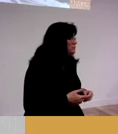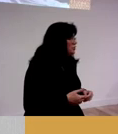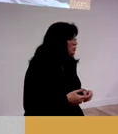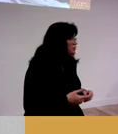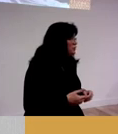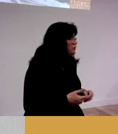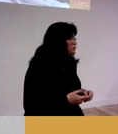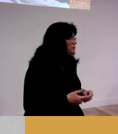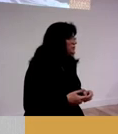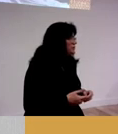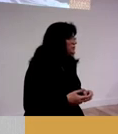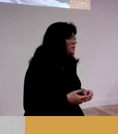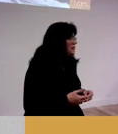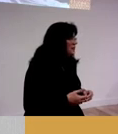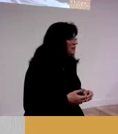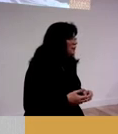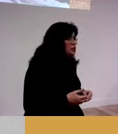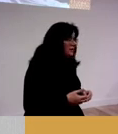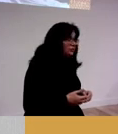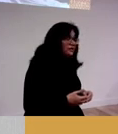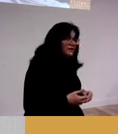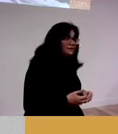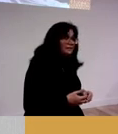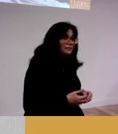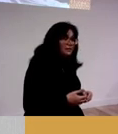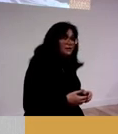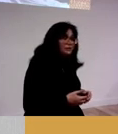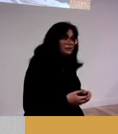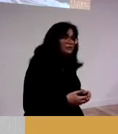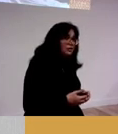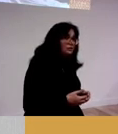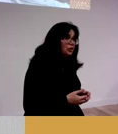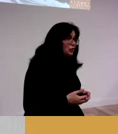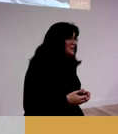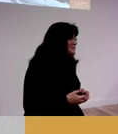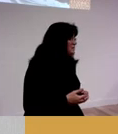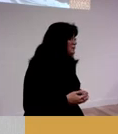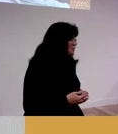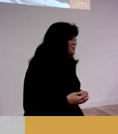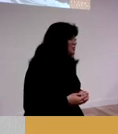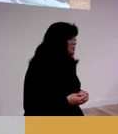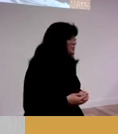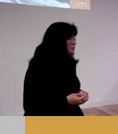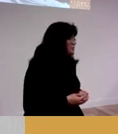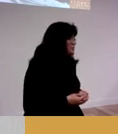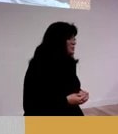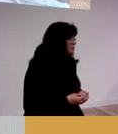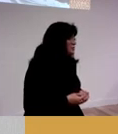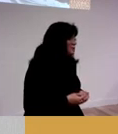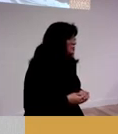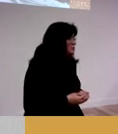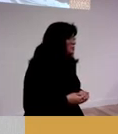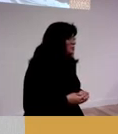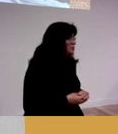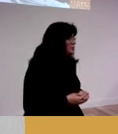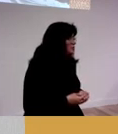Aboriginal causes and who can create meaningful, long-lasting relationships